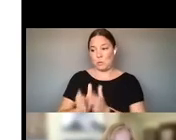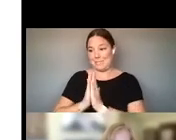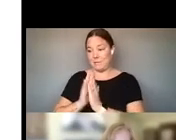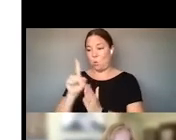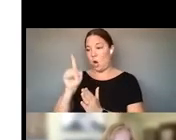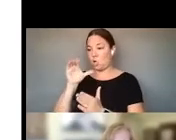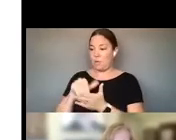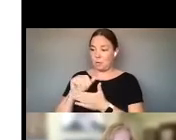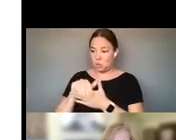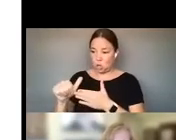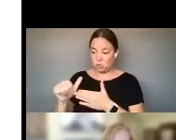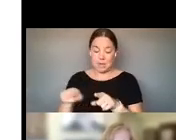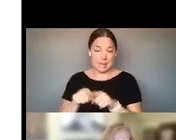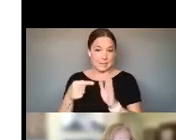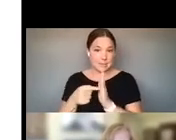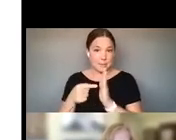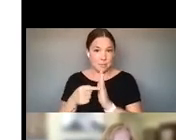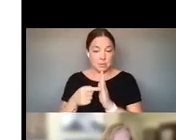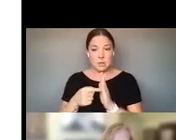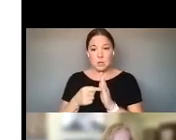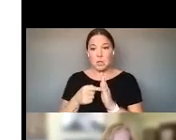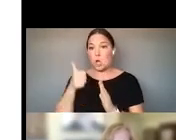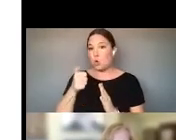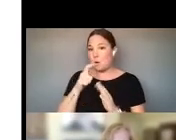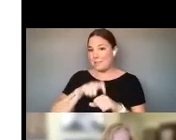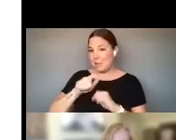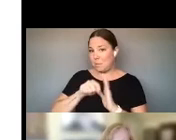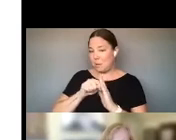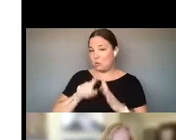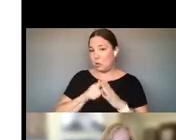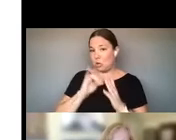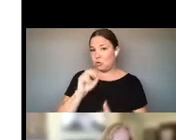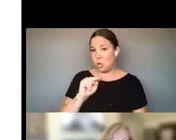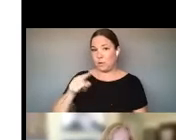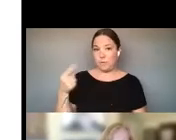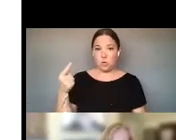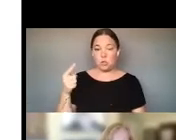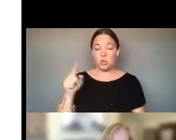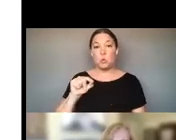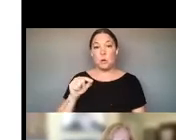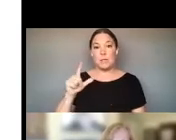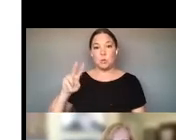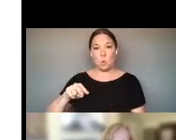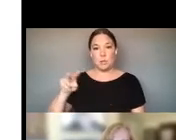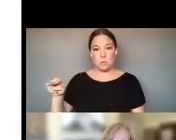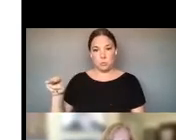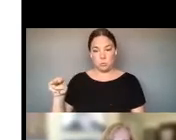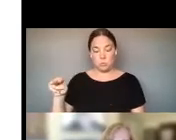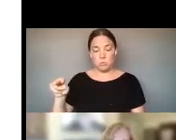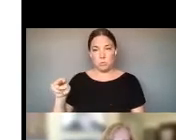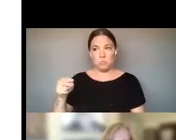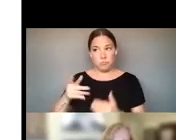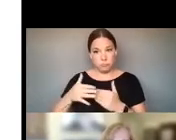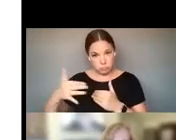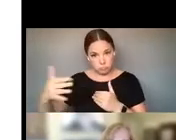let's say, um, the grant period starts on January 1 of 2022, and you can take, you